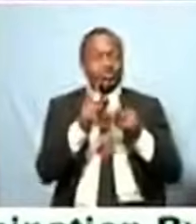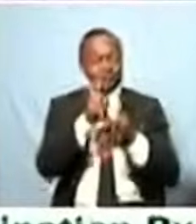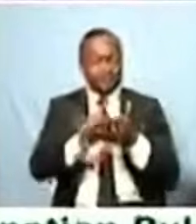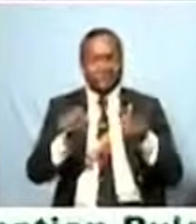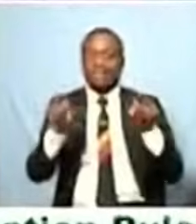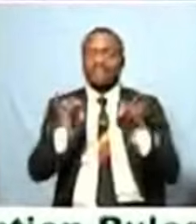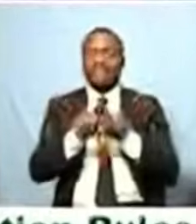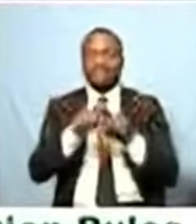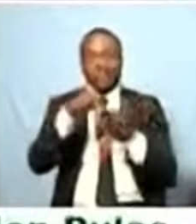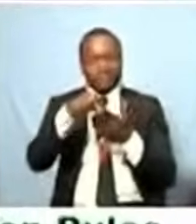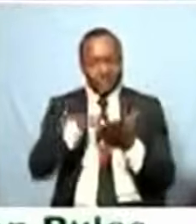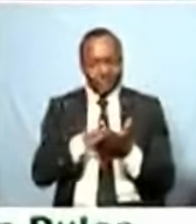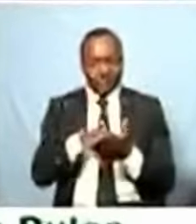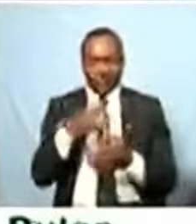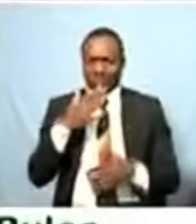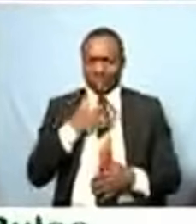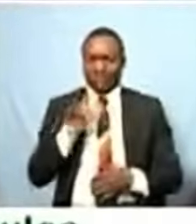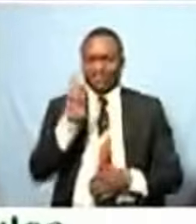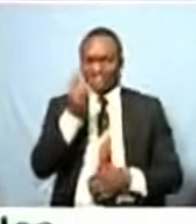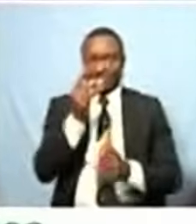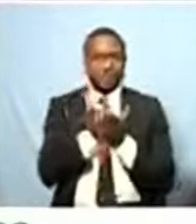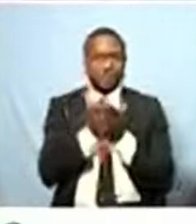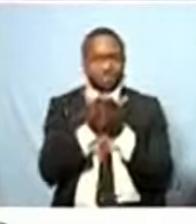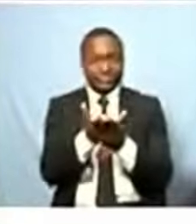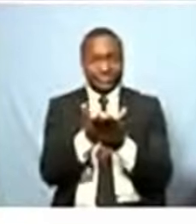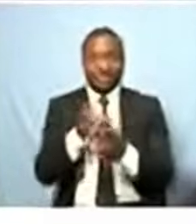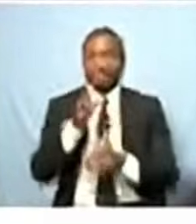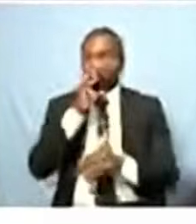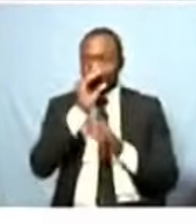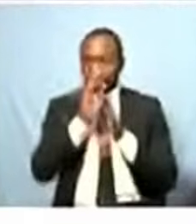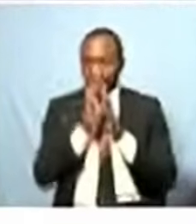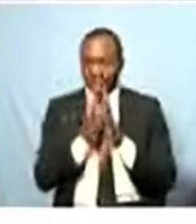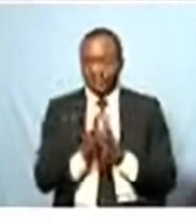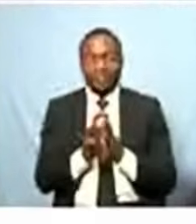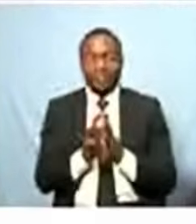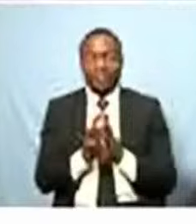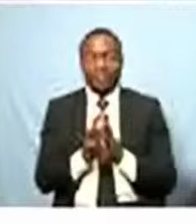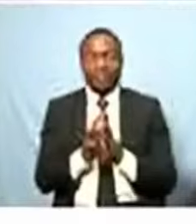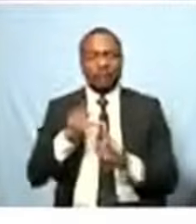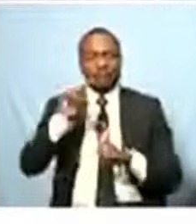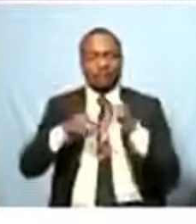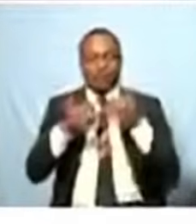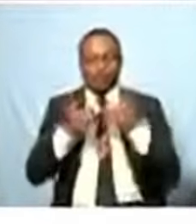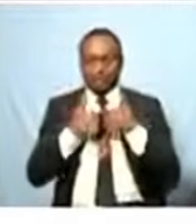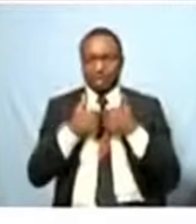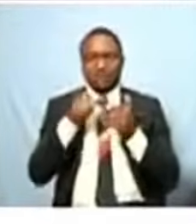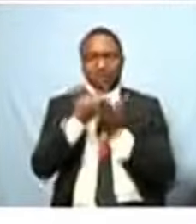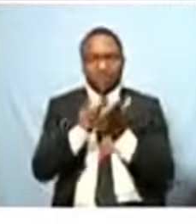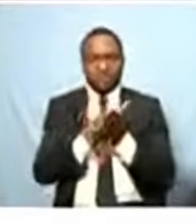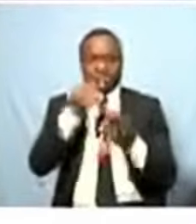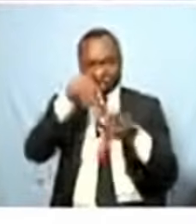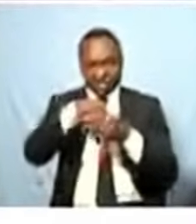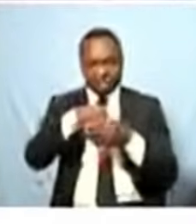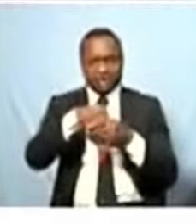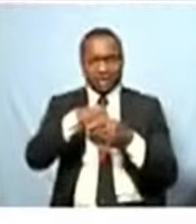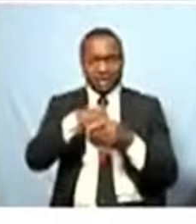exams all over. So my first submission, Madam Speaker, is that we can't have a provision in the law, which is the statutory